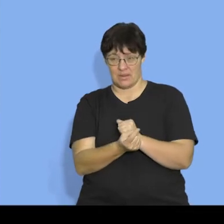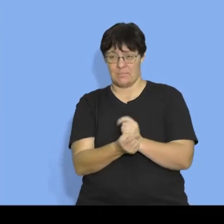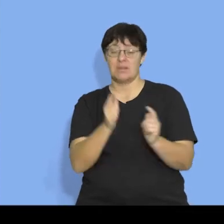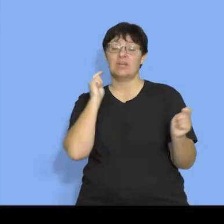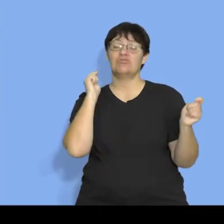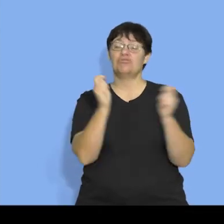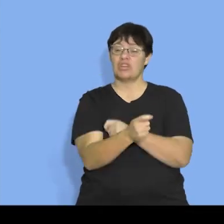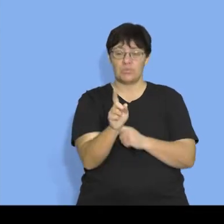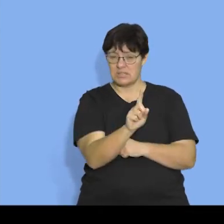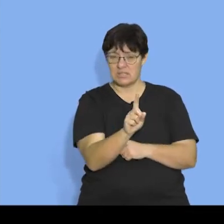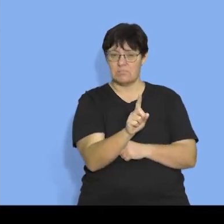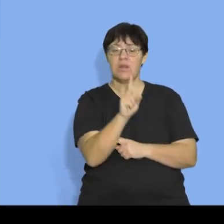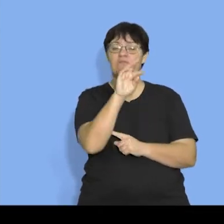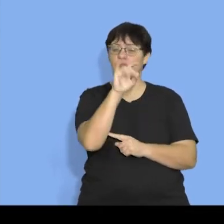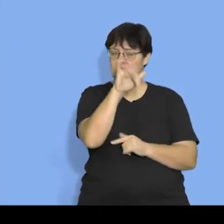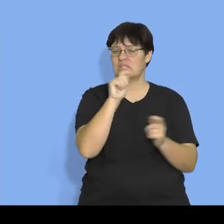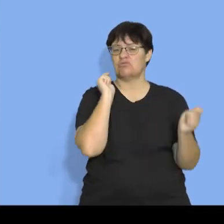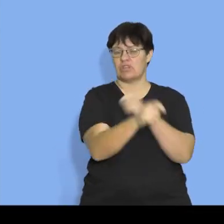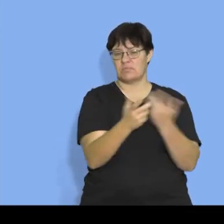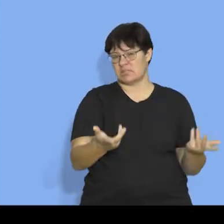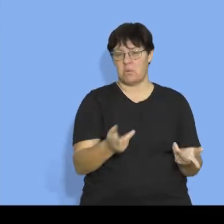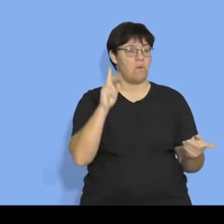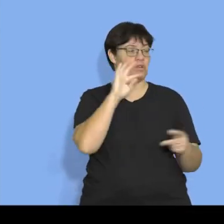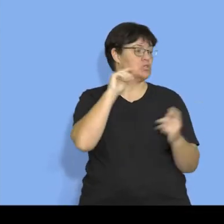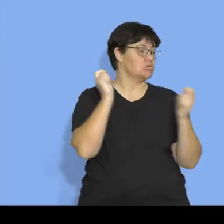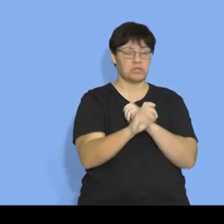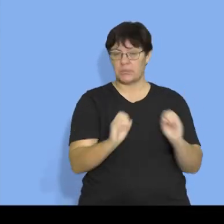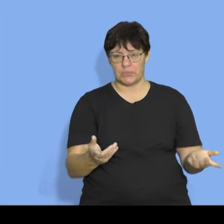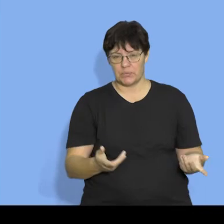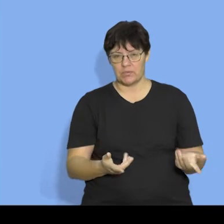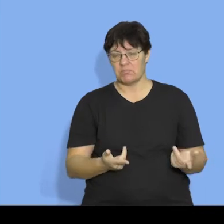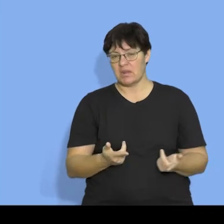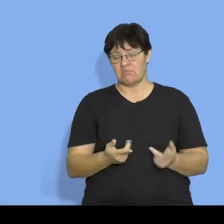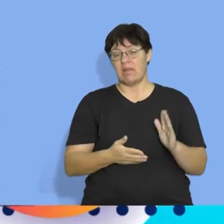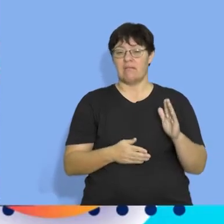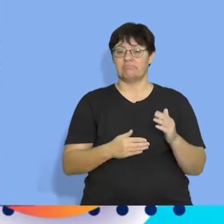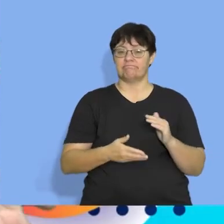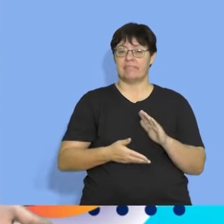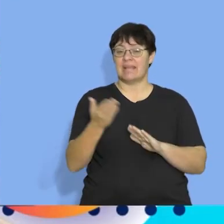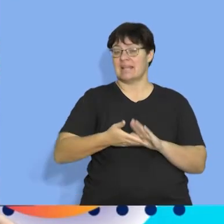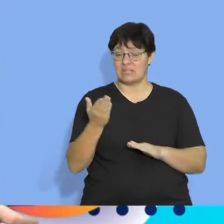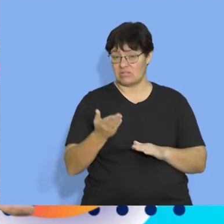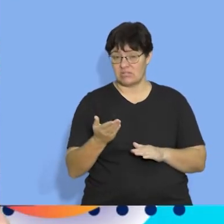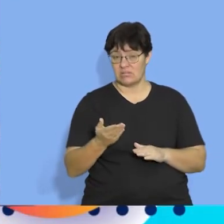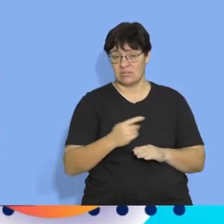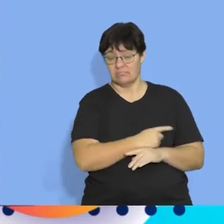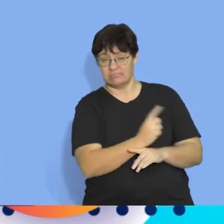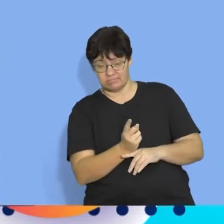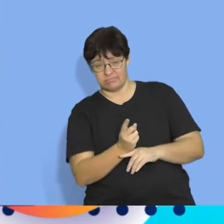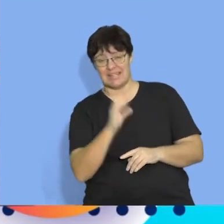that often. But change in means the velocity has to change. Or if the velocity doesn't change, acceleration is 0.